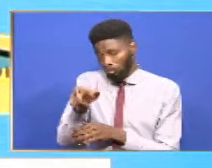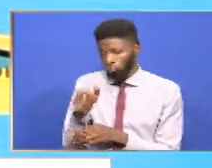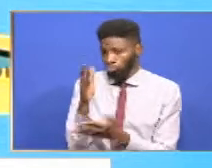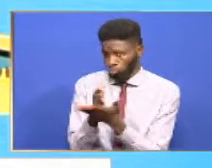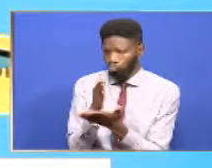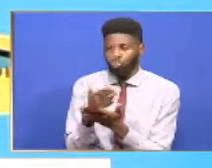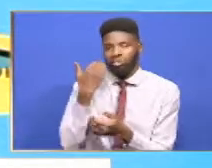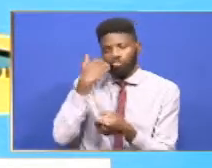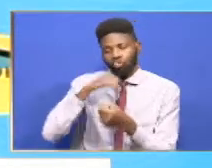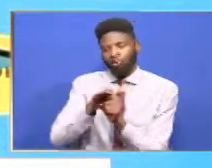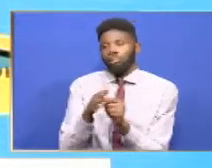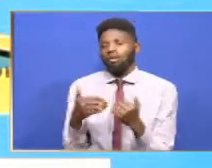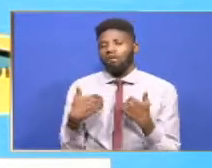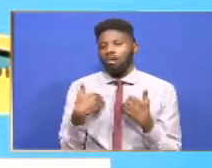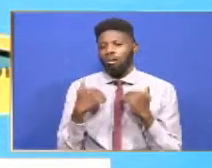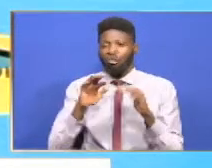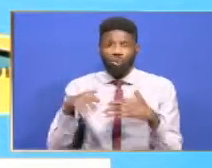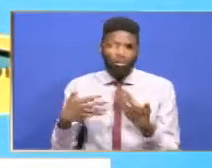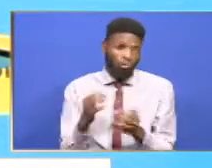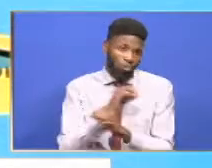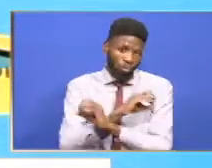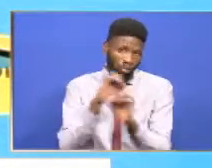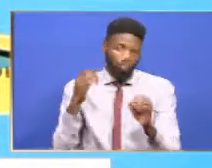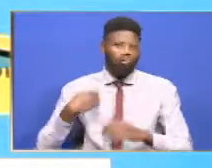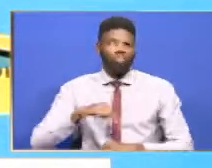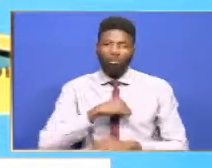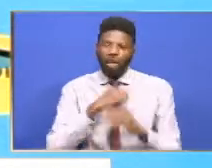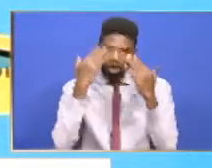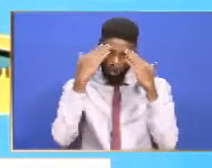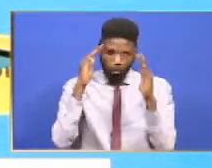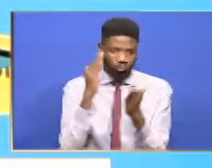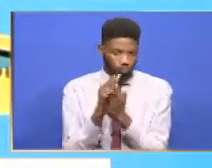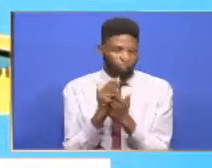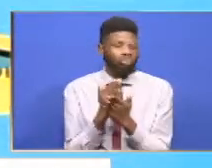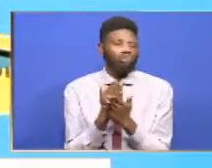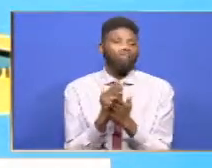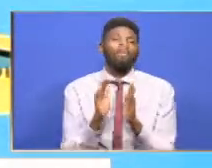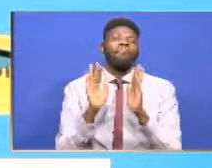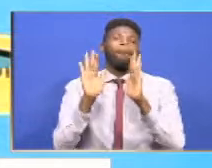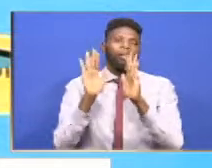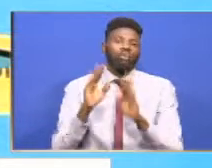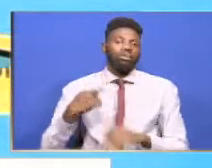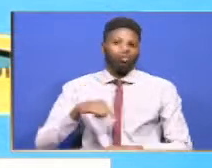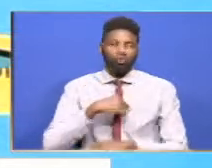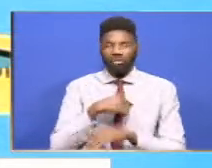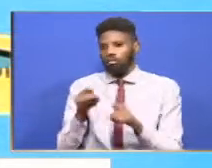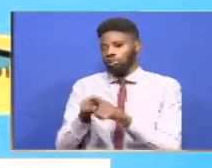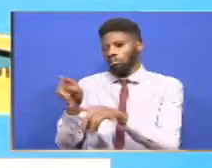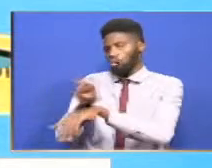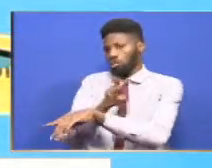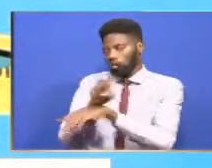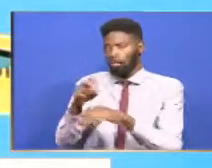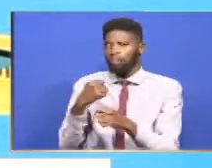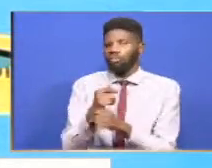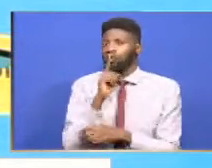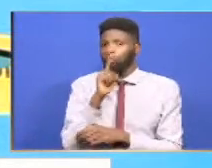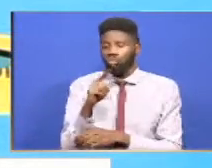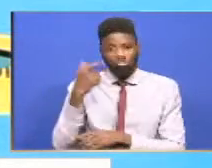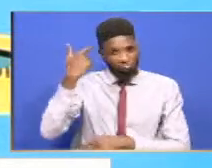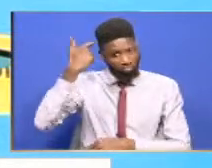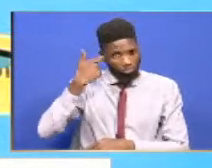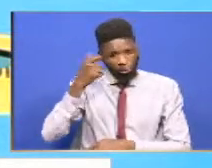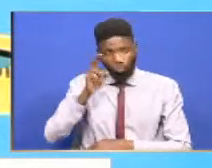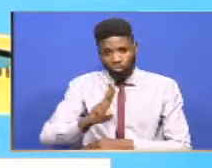from COVID-19. So we are aware that there is a need to be able to closely monitor and ensure that those gadgets that are being